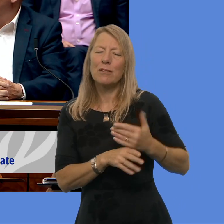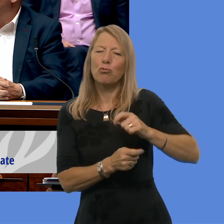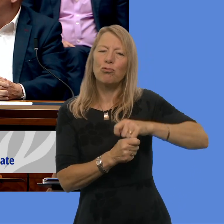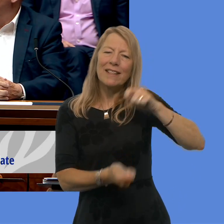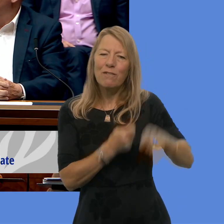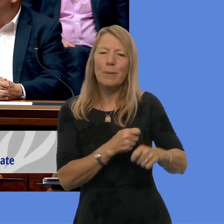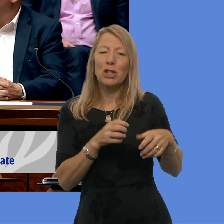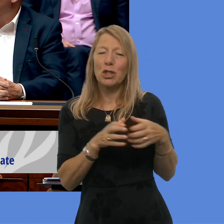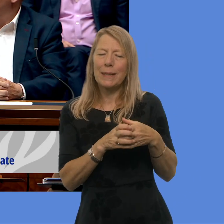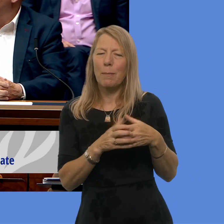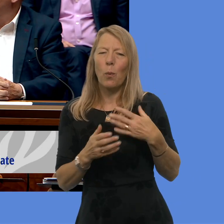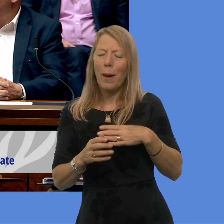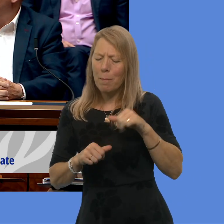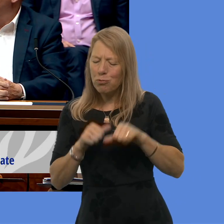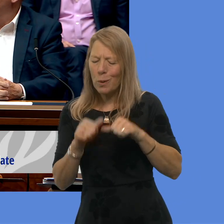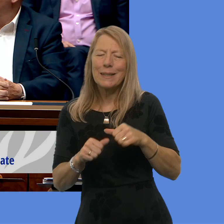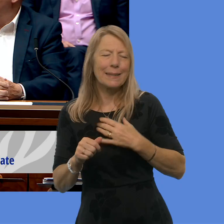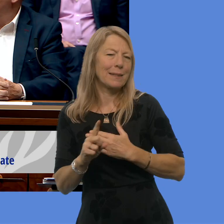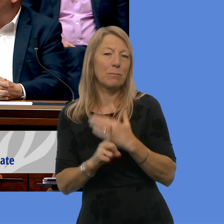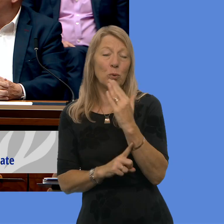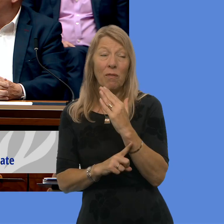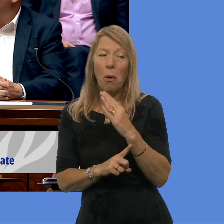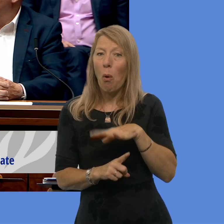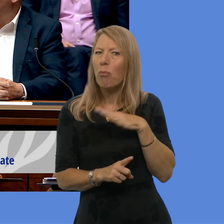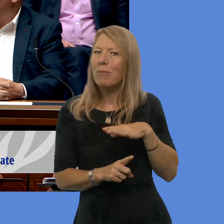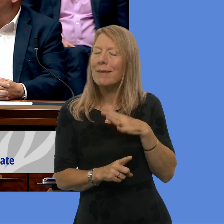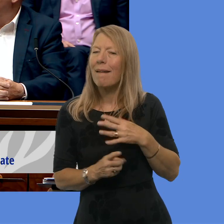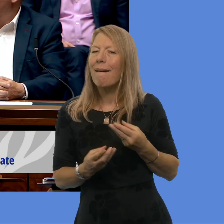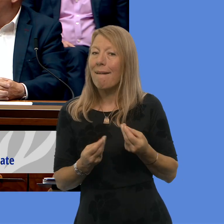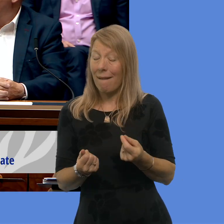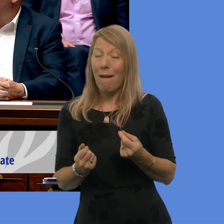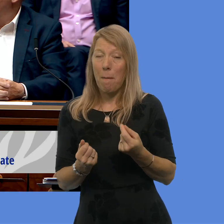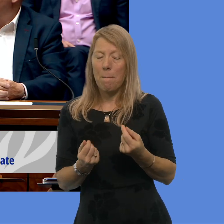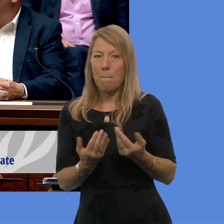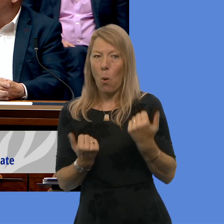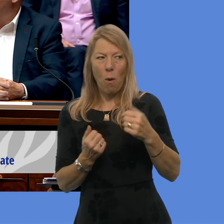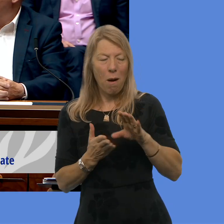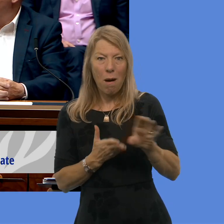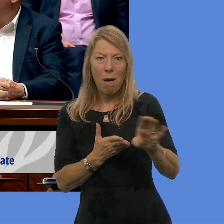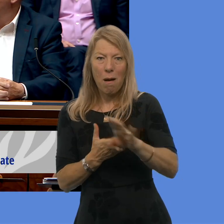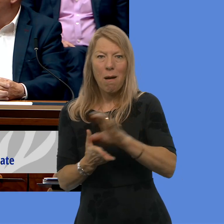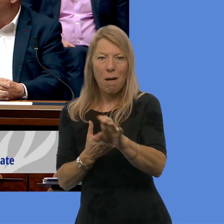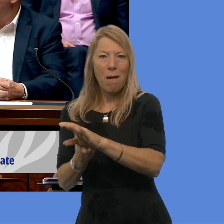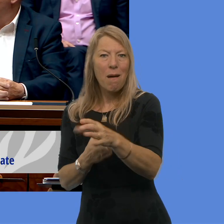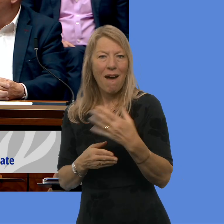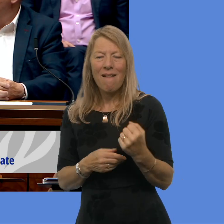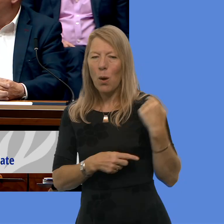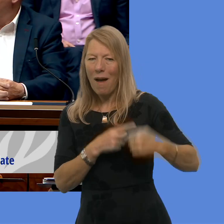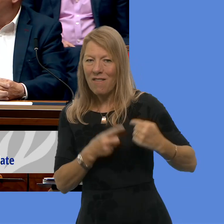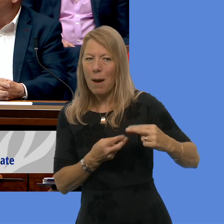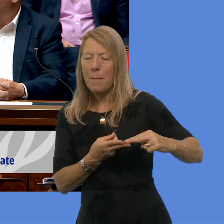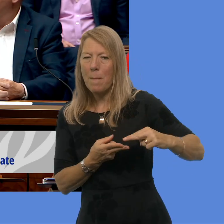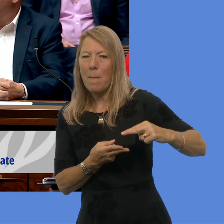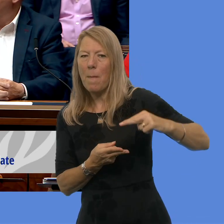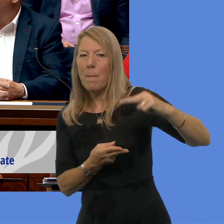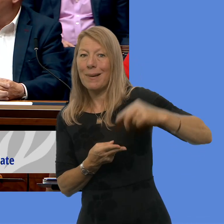processes. This has already had an impact in terms of the value of awards paid out, which is reflected in the year-on-year increase in payments. But there